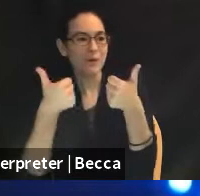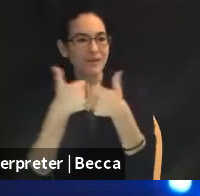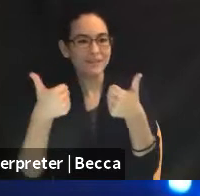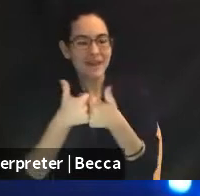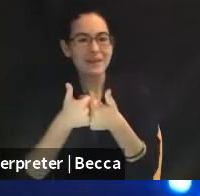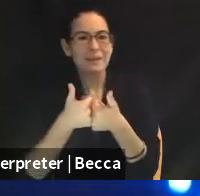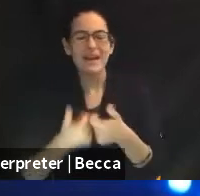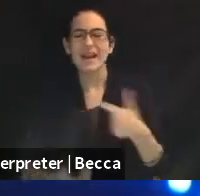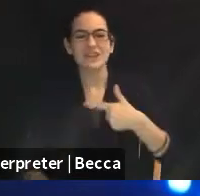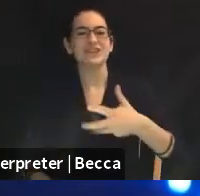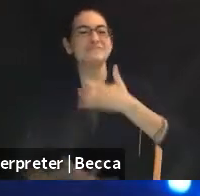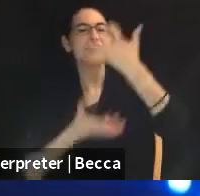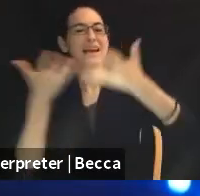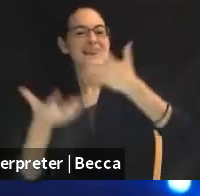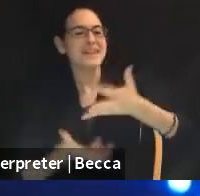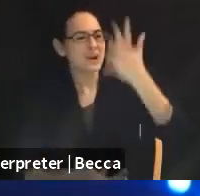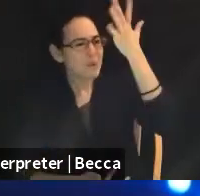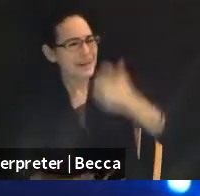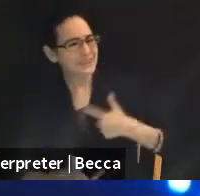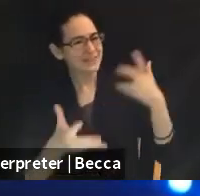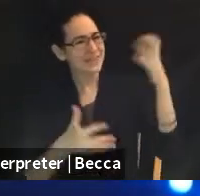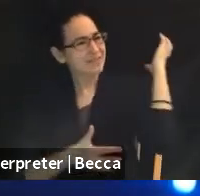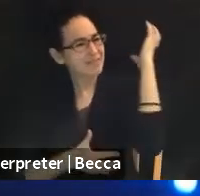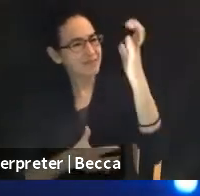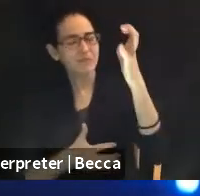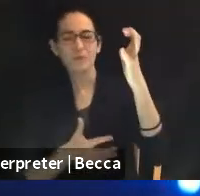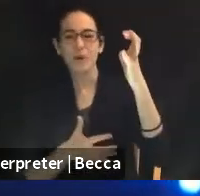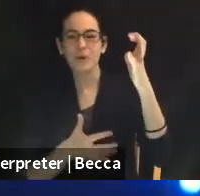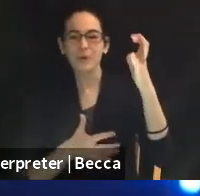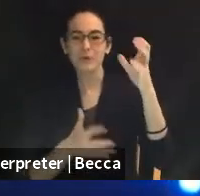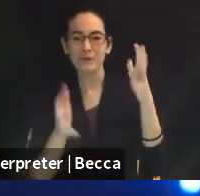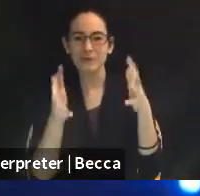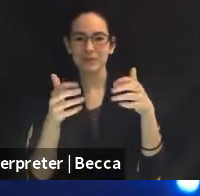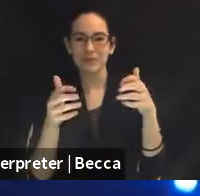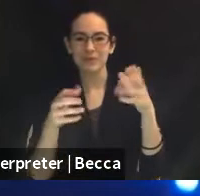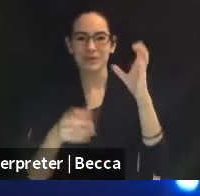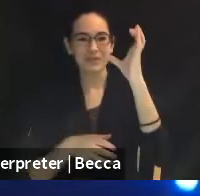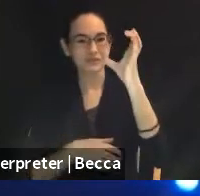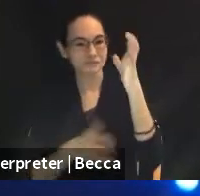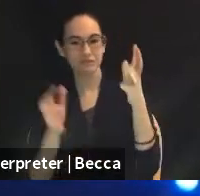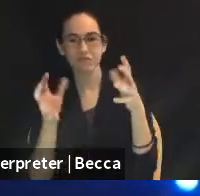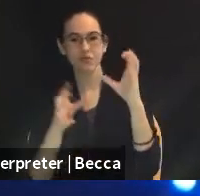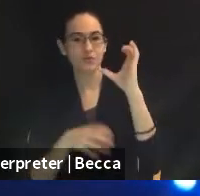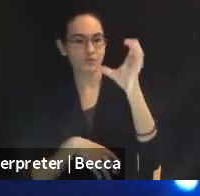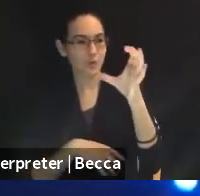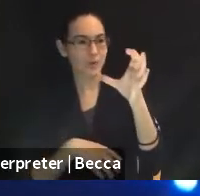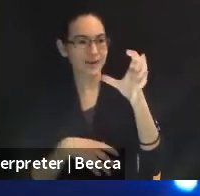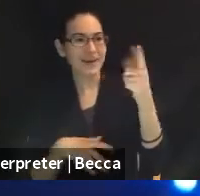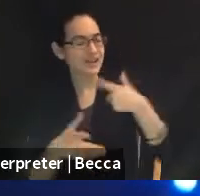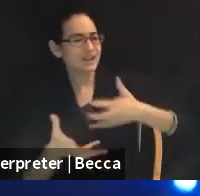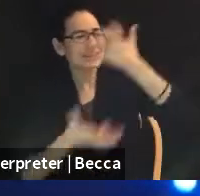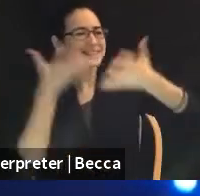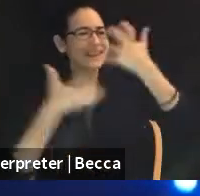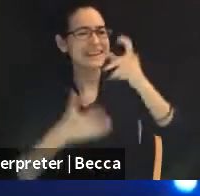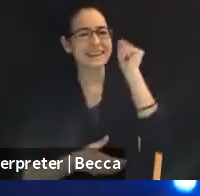chair and you spilled beer on your t-shirt and you're completely out of shape and you're yelling at a 19-year-old who's given his whole life to play a sport. Like, chill out a